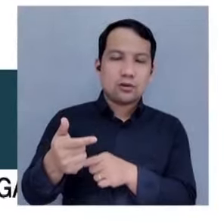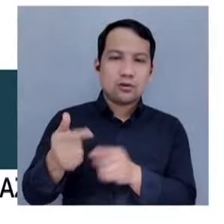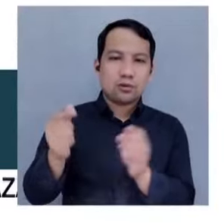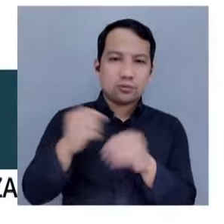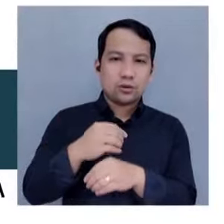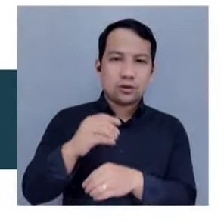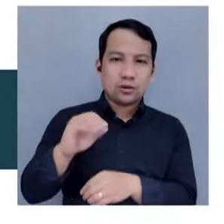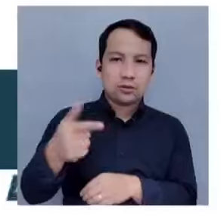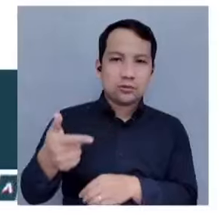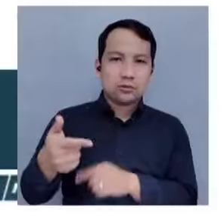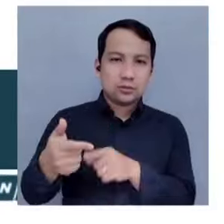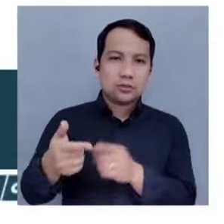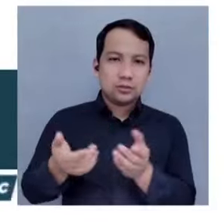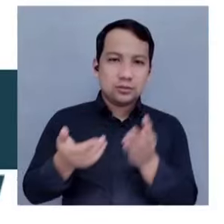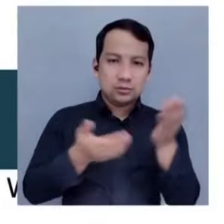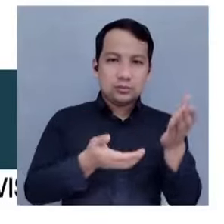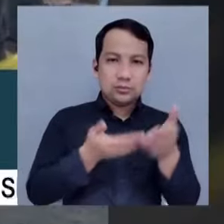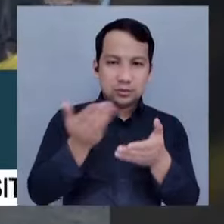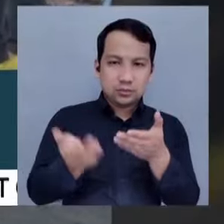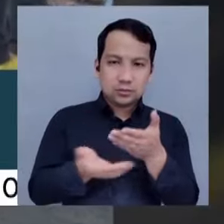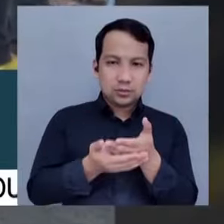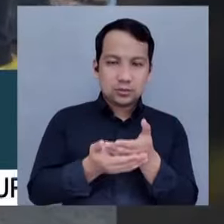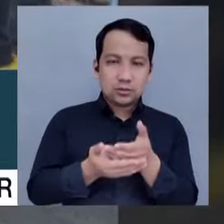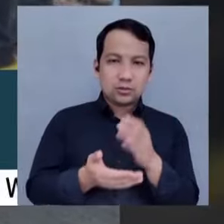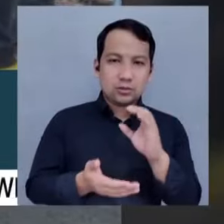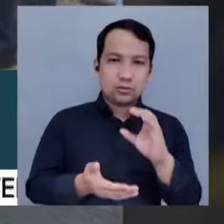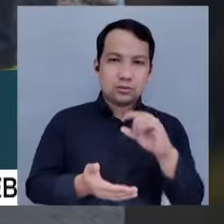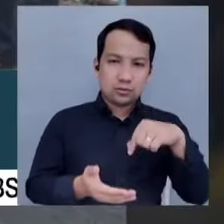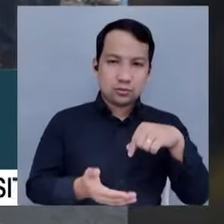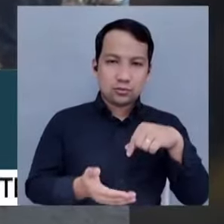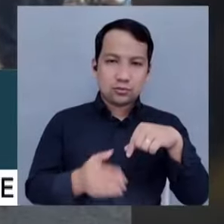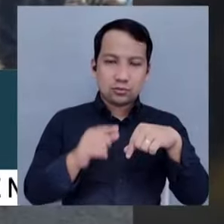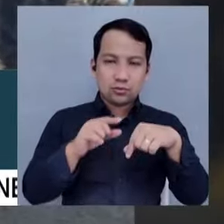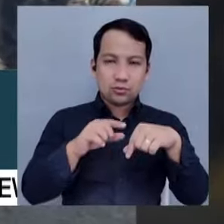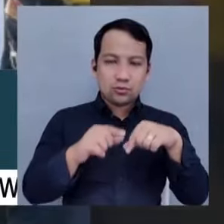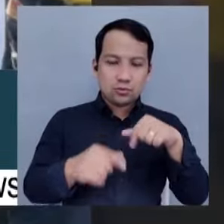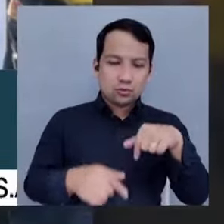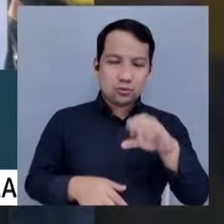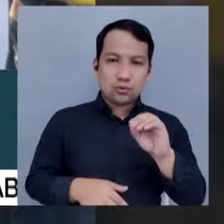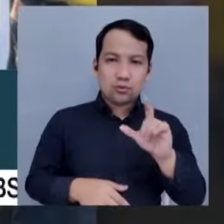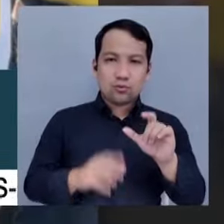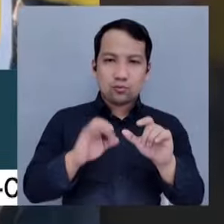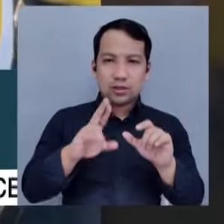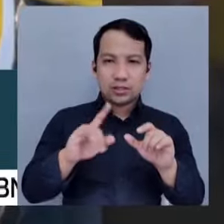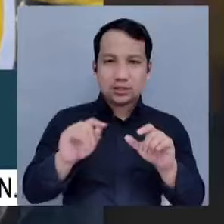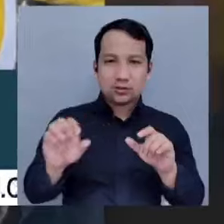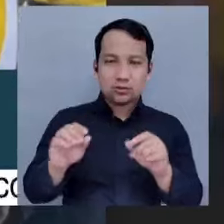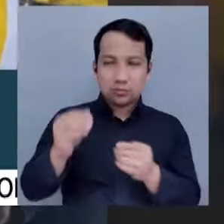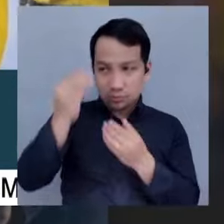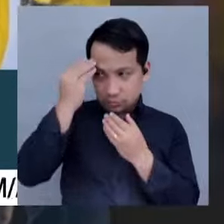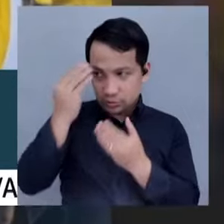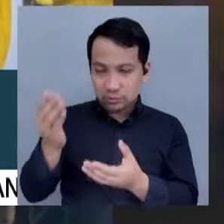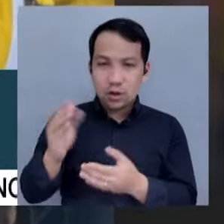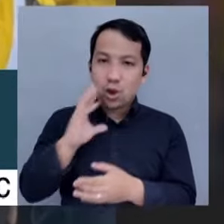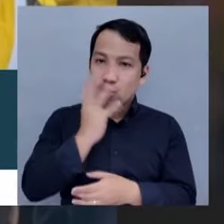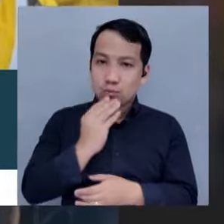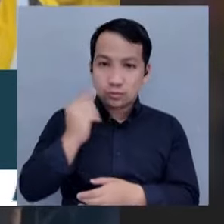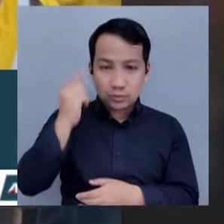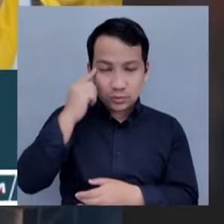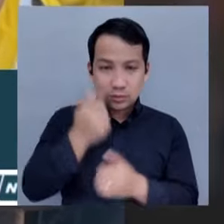their filing of a co-waranto case. That will send a signal to those who are thinking of doing